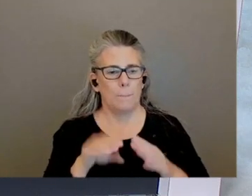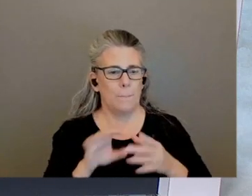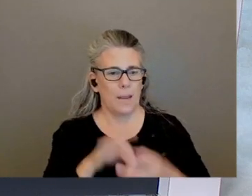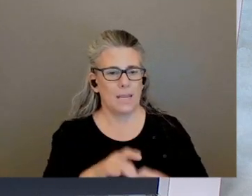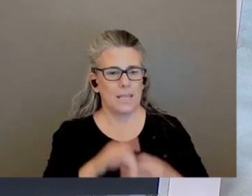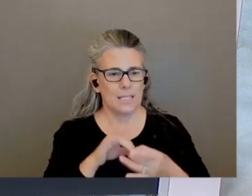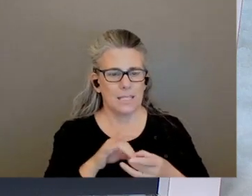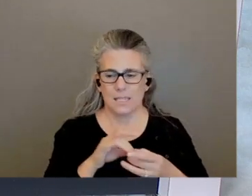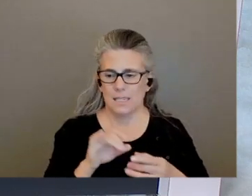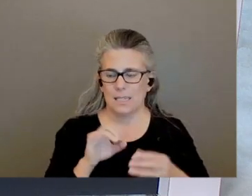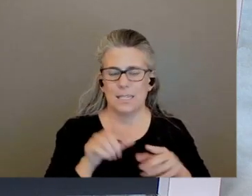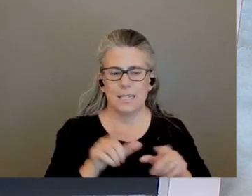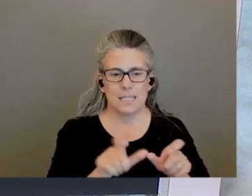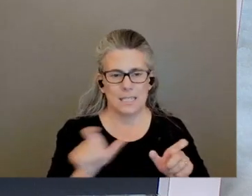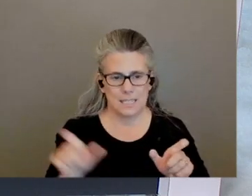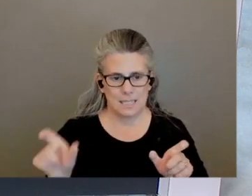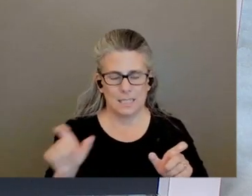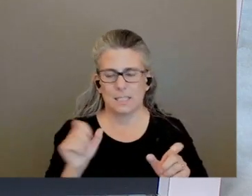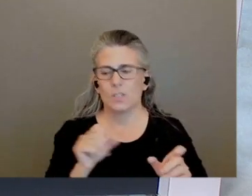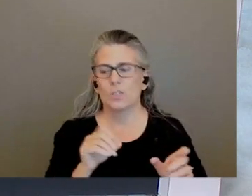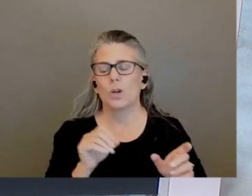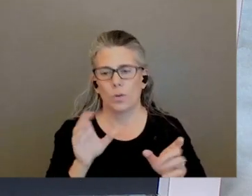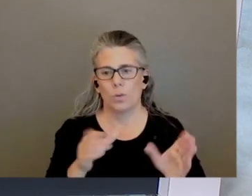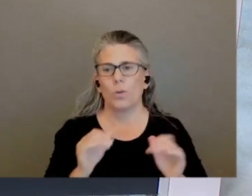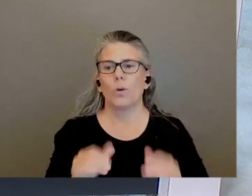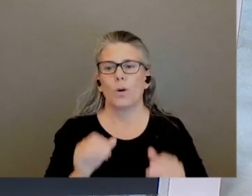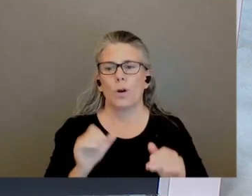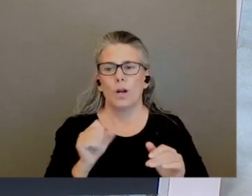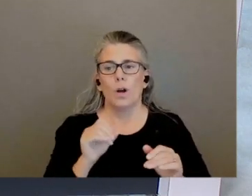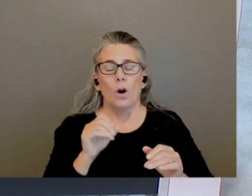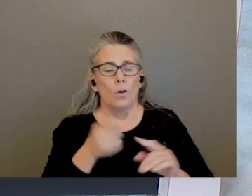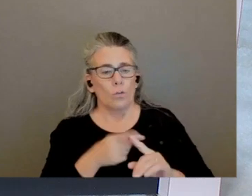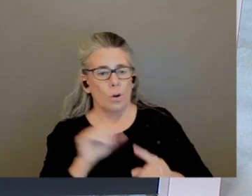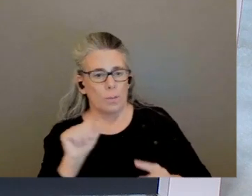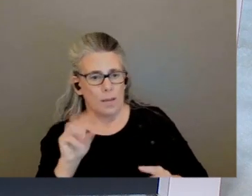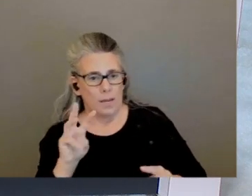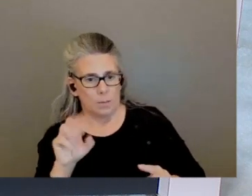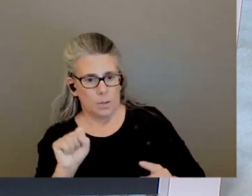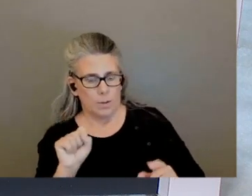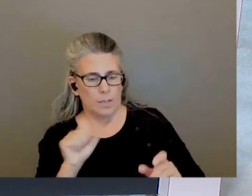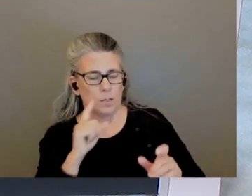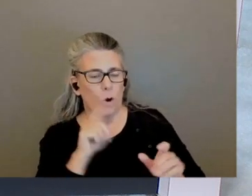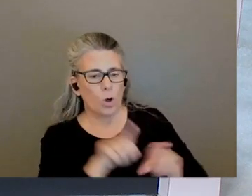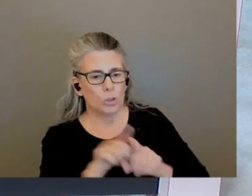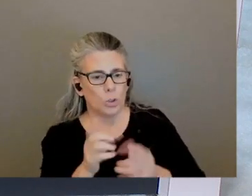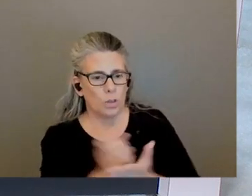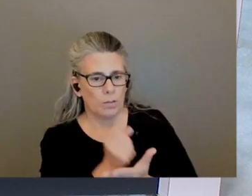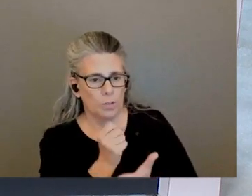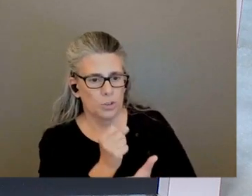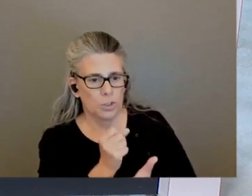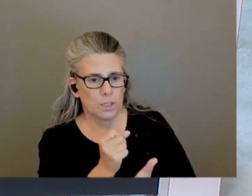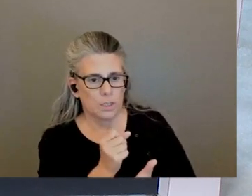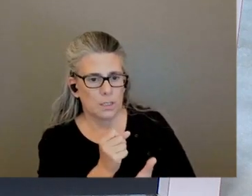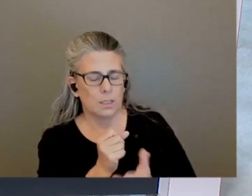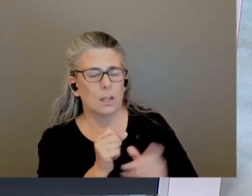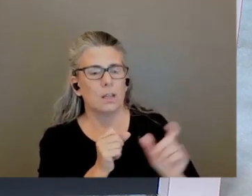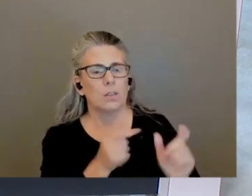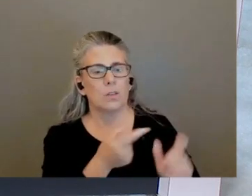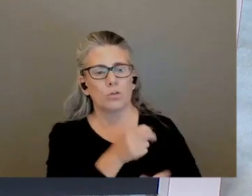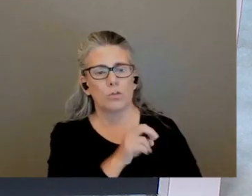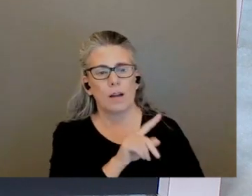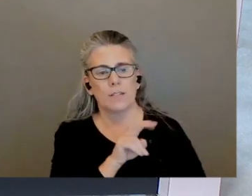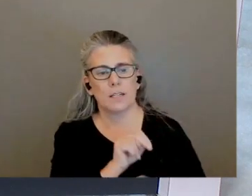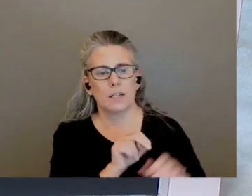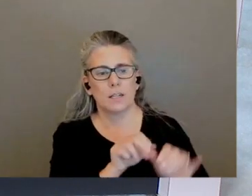I start, but many of the managed services from AWS are also leveraging the Graviton architecture, and I guess more and more will